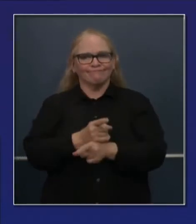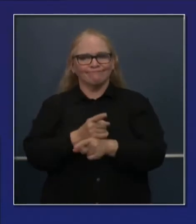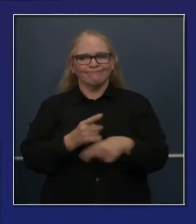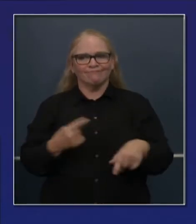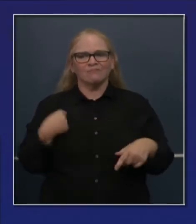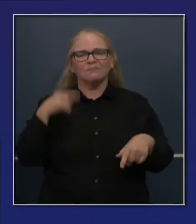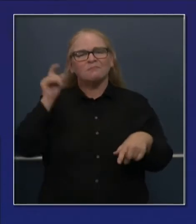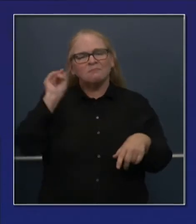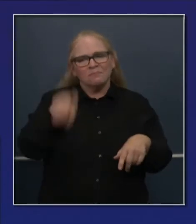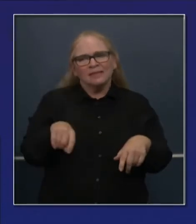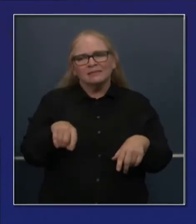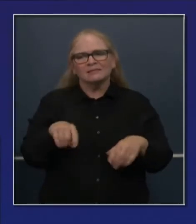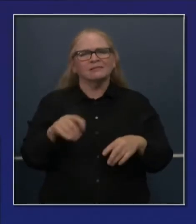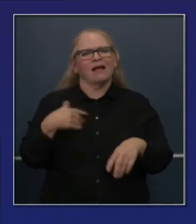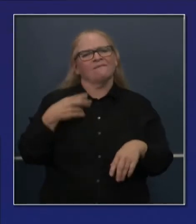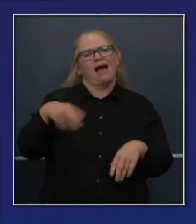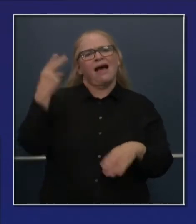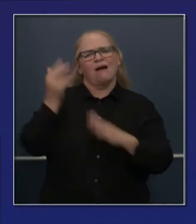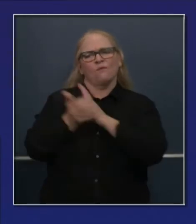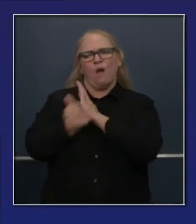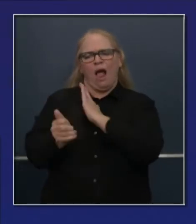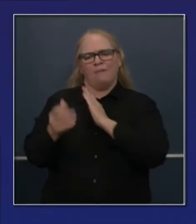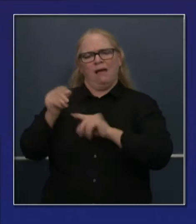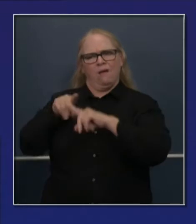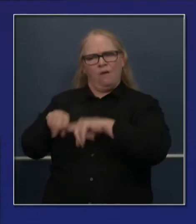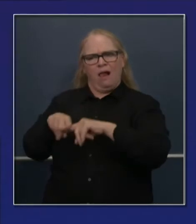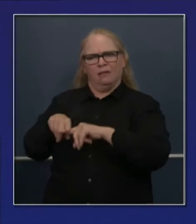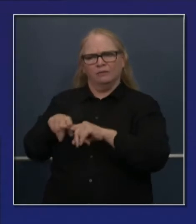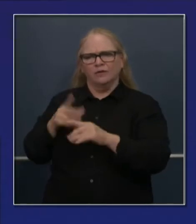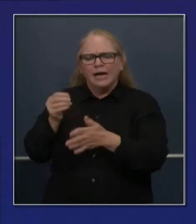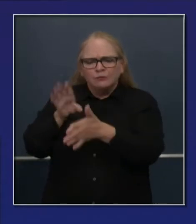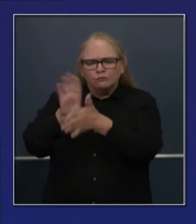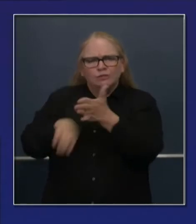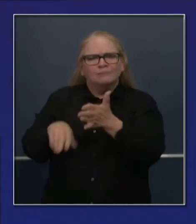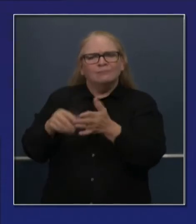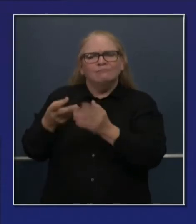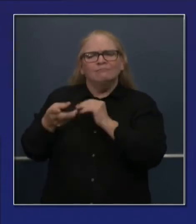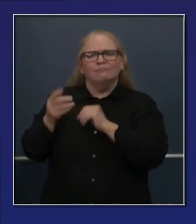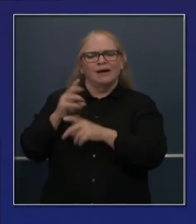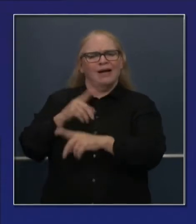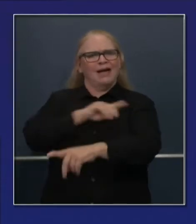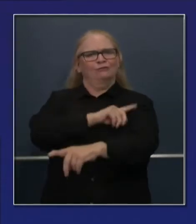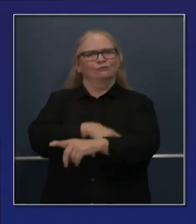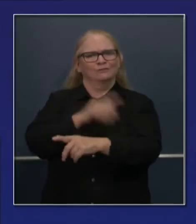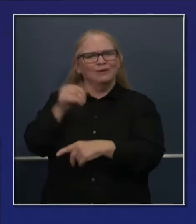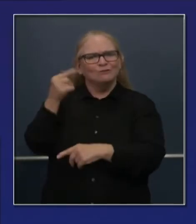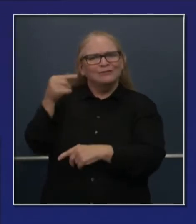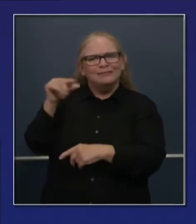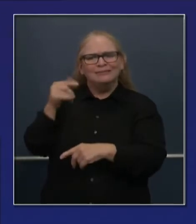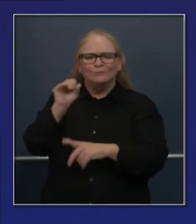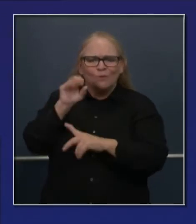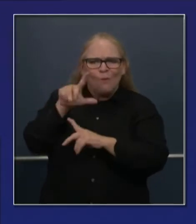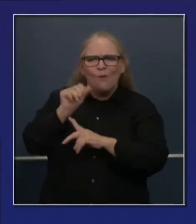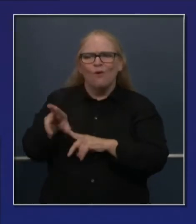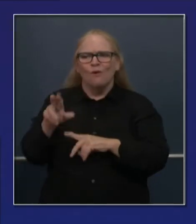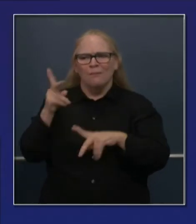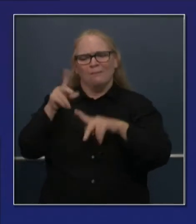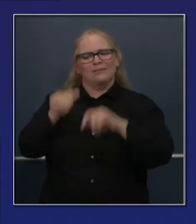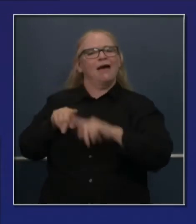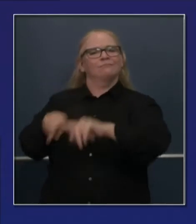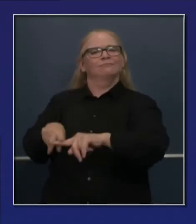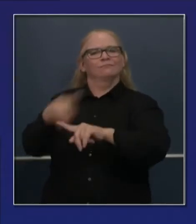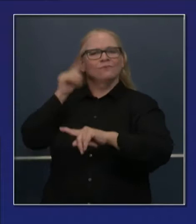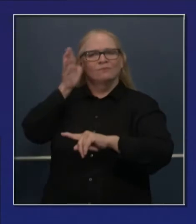reliable energy for people that must have that support for their health, for our